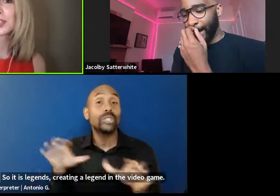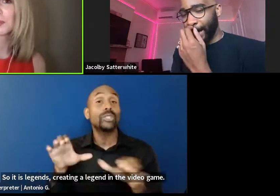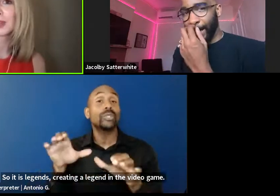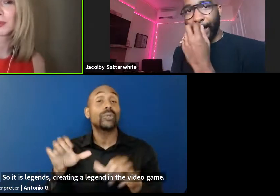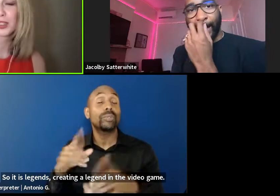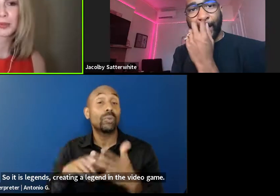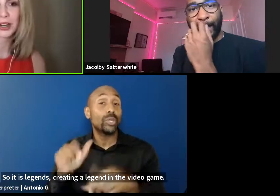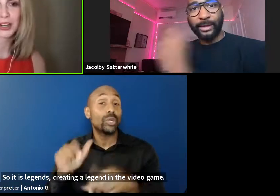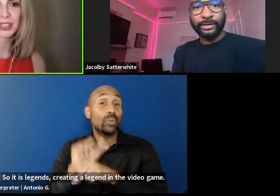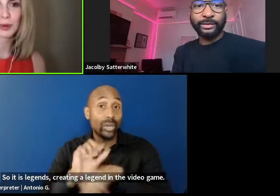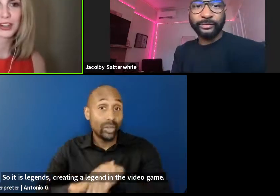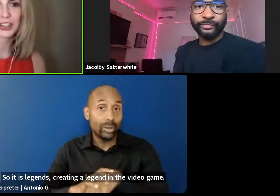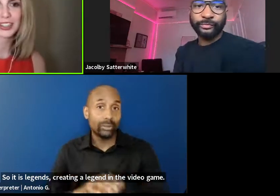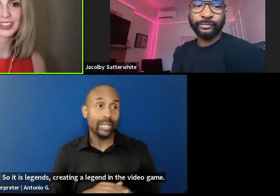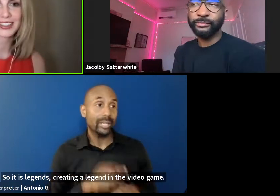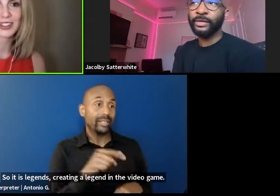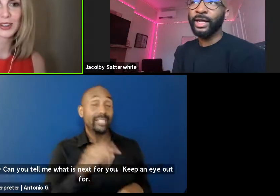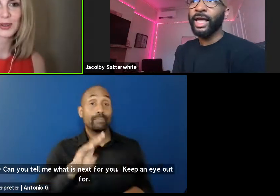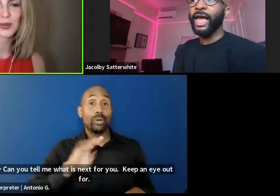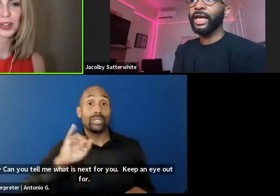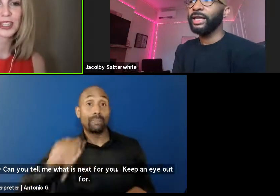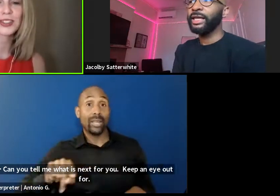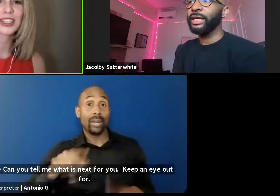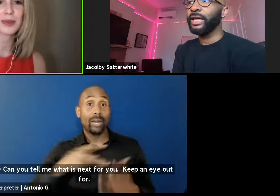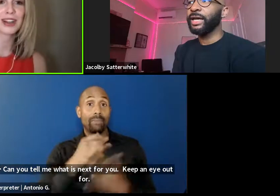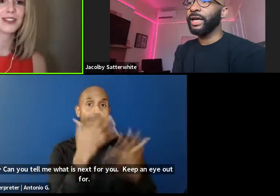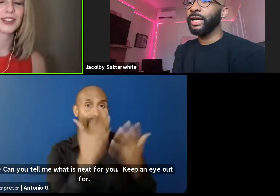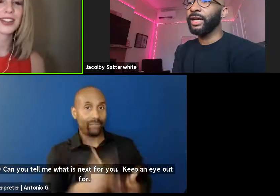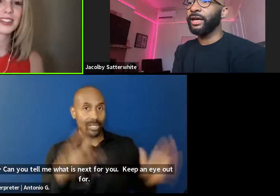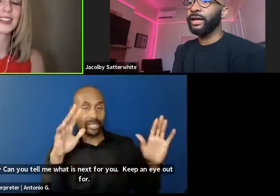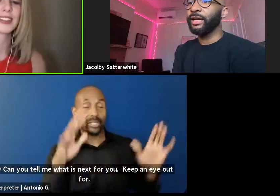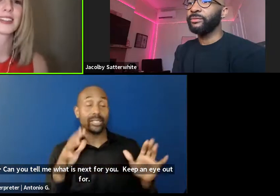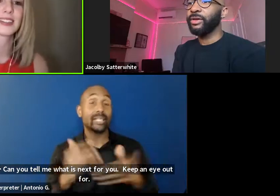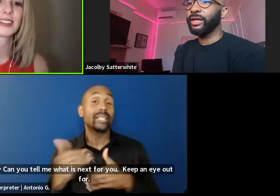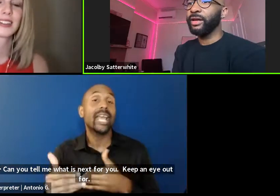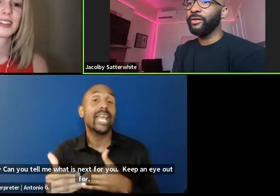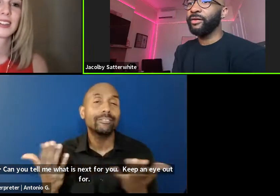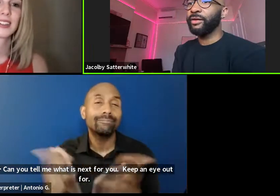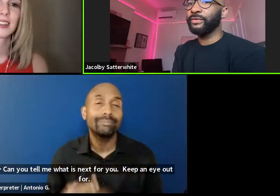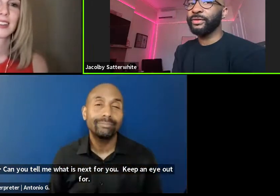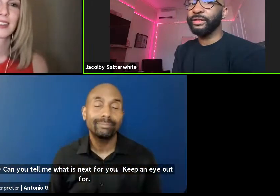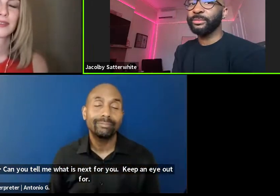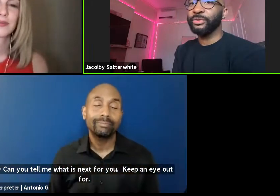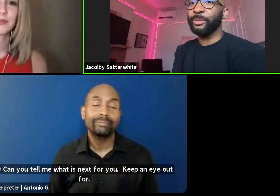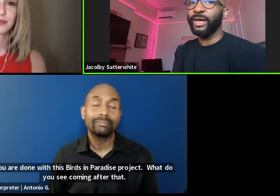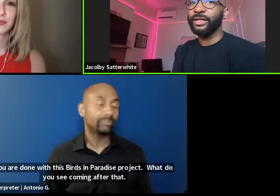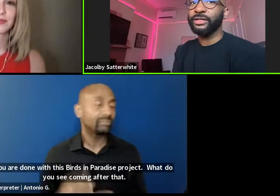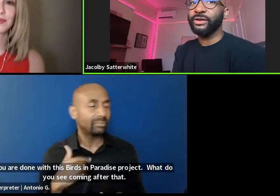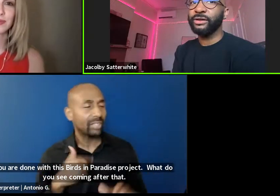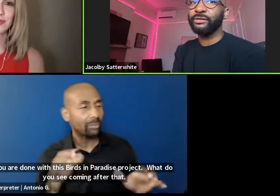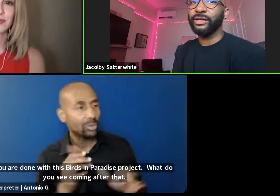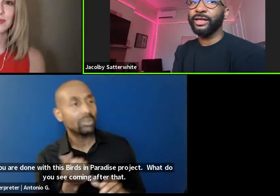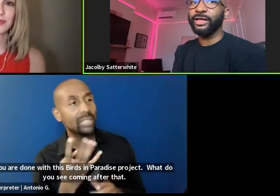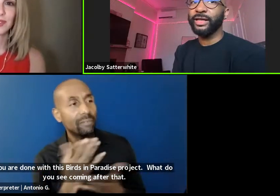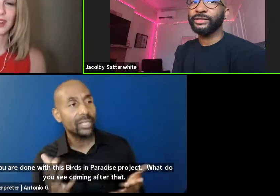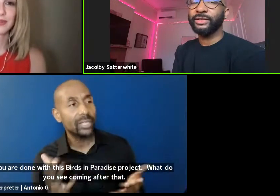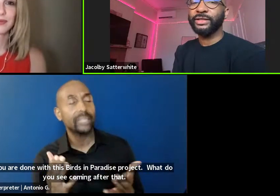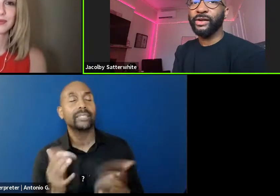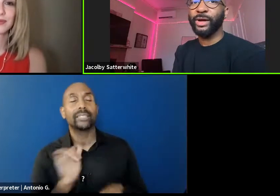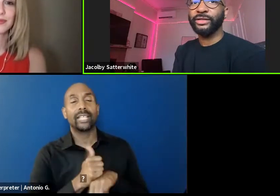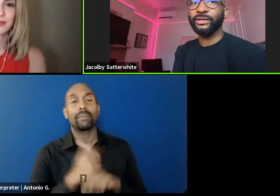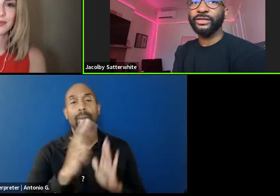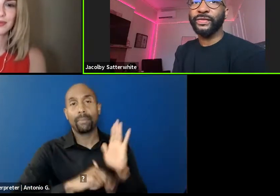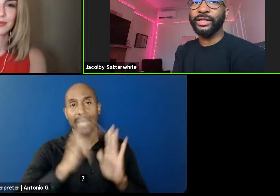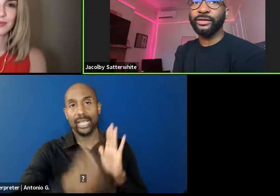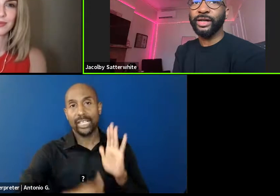you're done with this big Birds in Paradise project. So what do you see coming after that? I'm working on a few things. I'm doing a painting show, and that's going